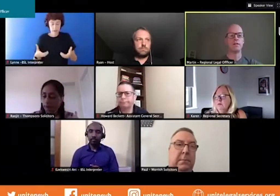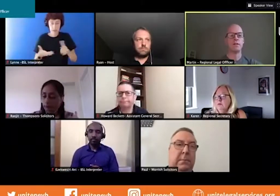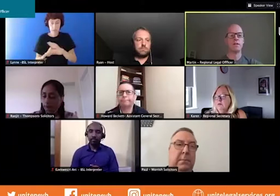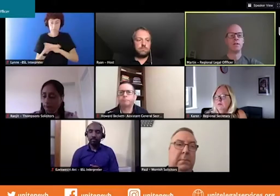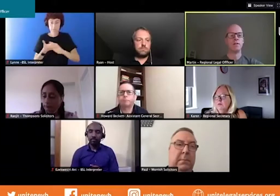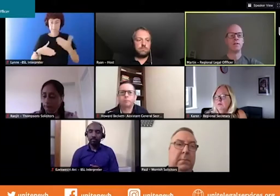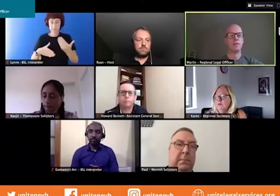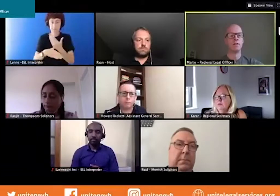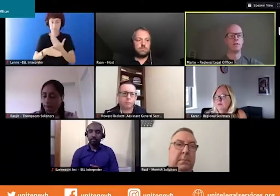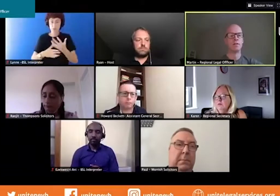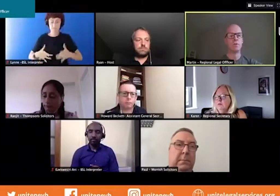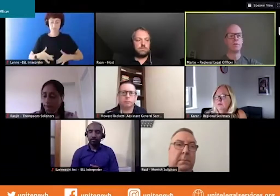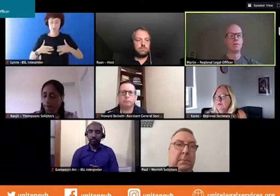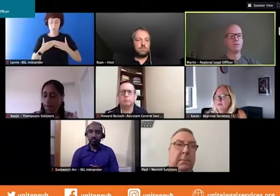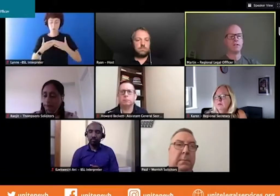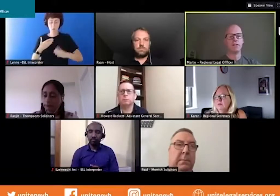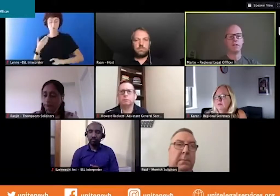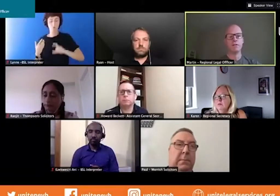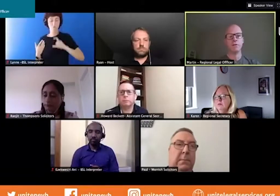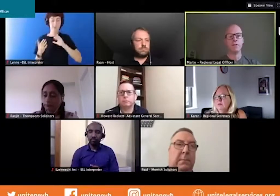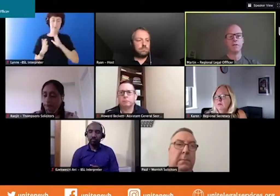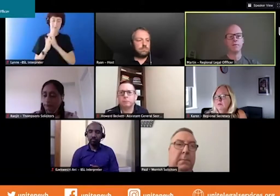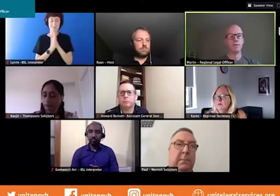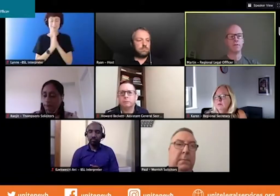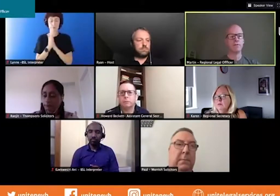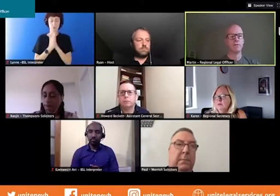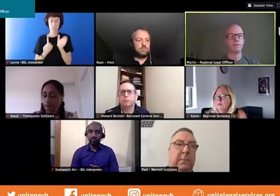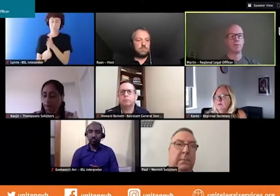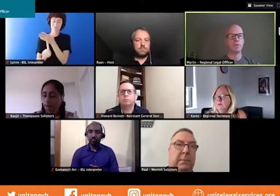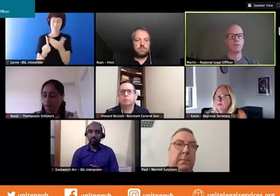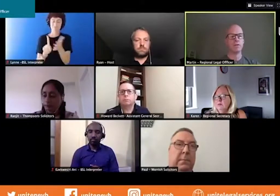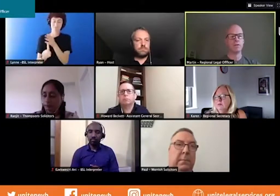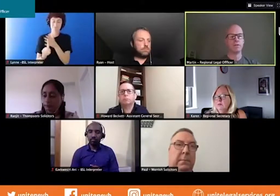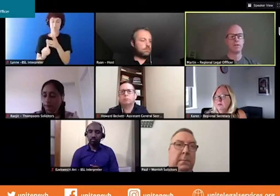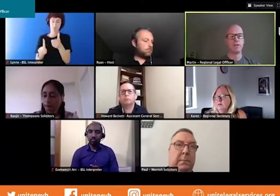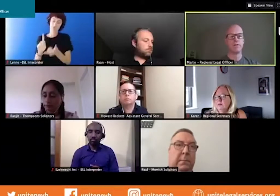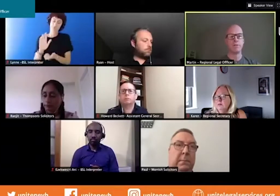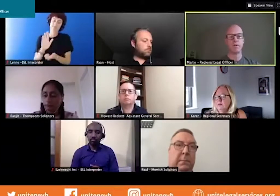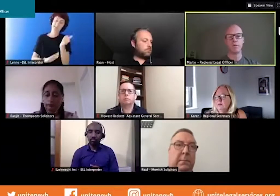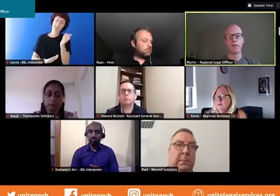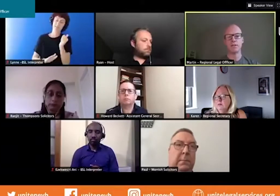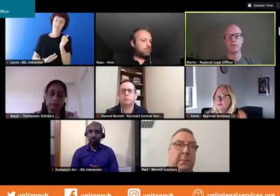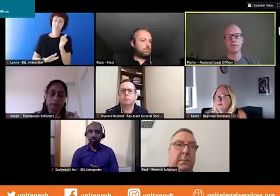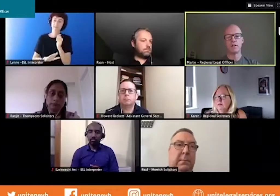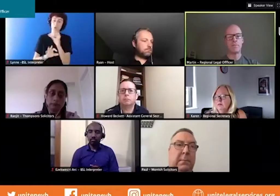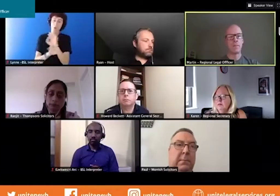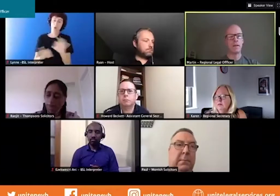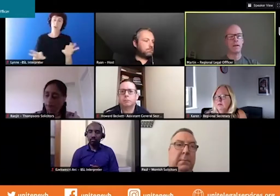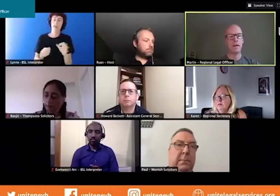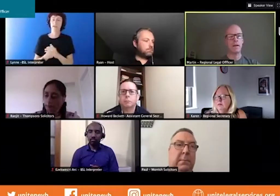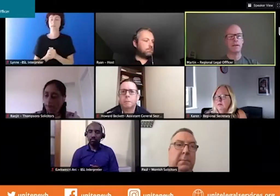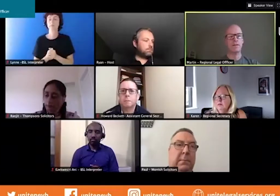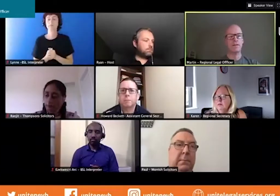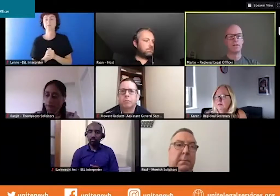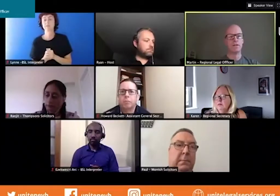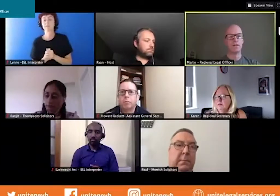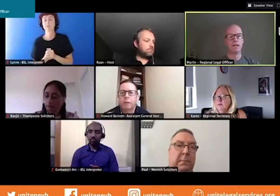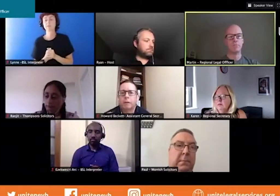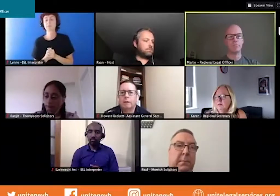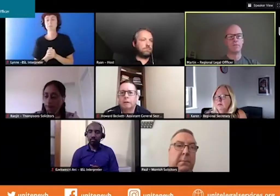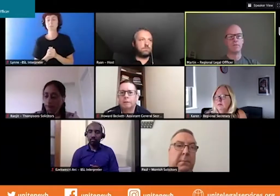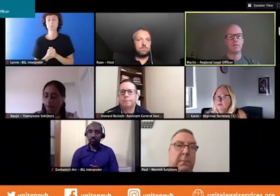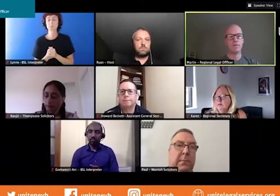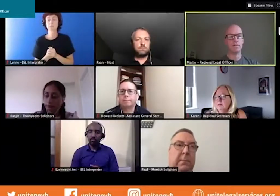can, sweeten the deal, as it were, for people to leave the workplace. And they can